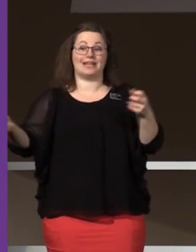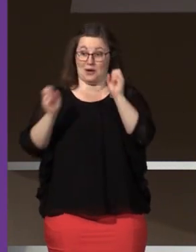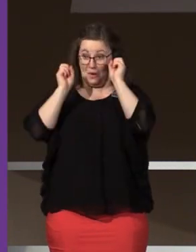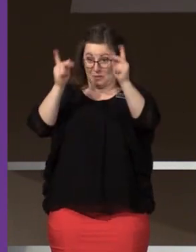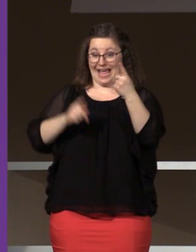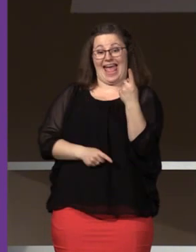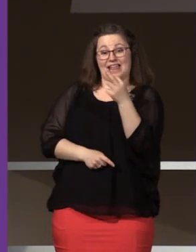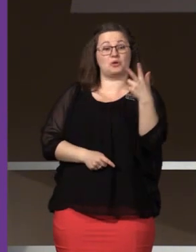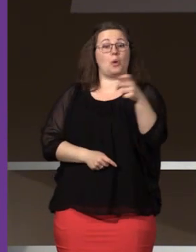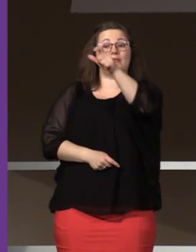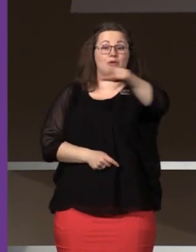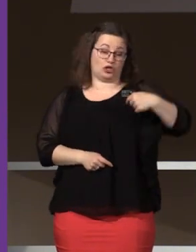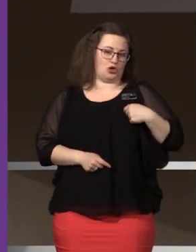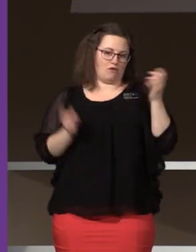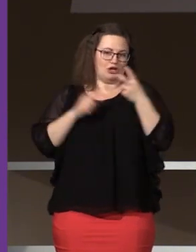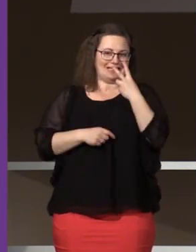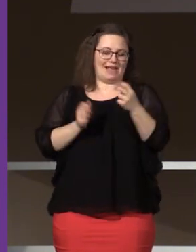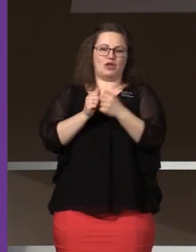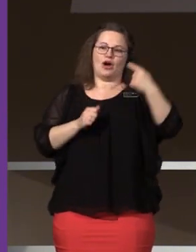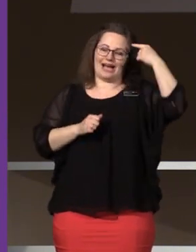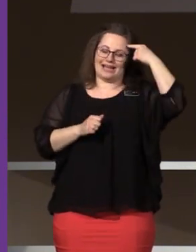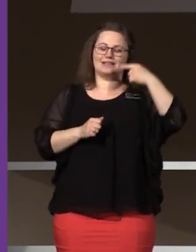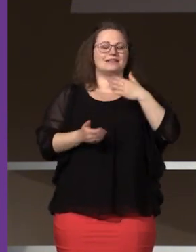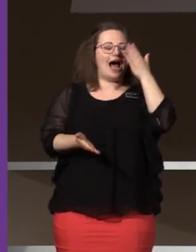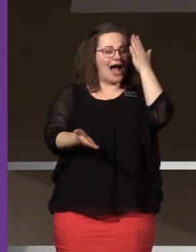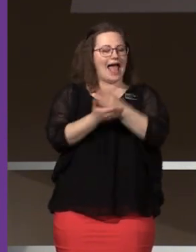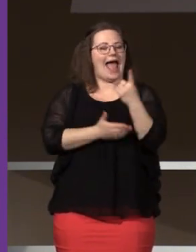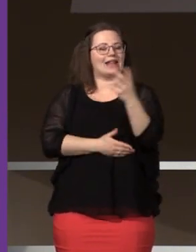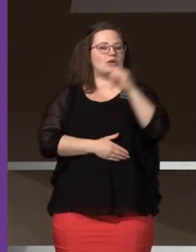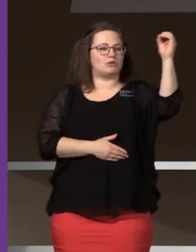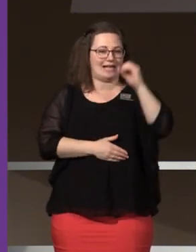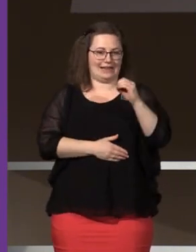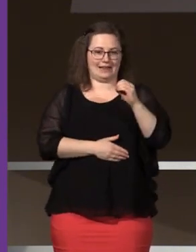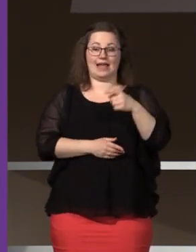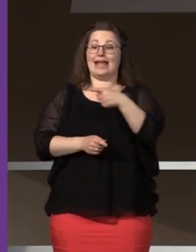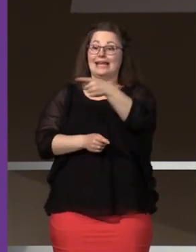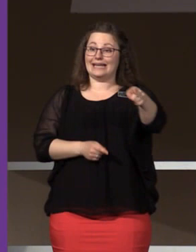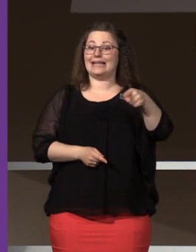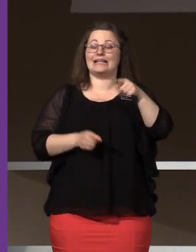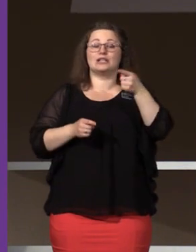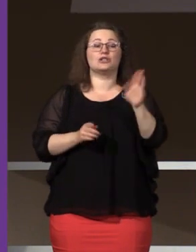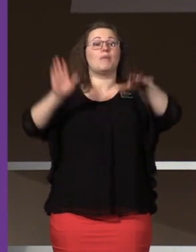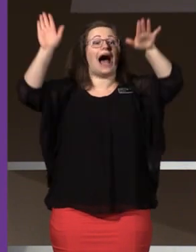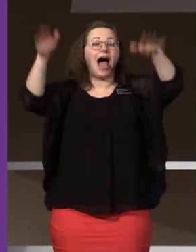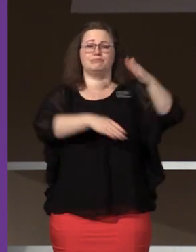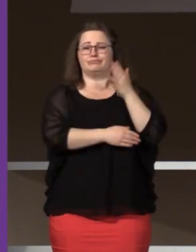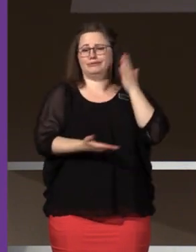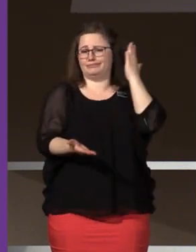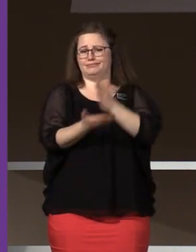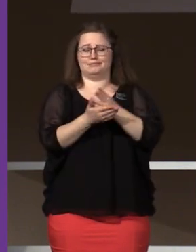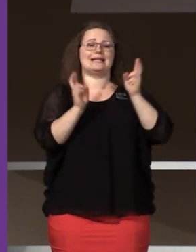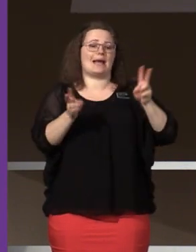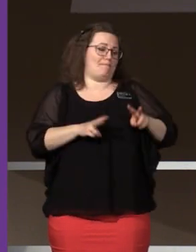180 people. I can't see, but I can say with all confidence, put up your hands if you got the